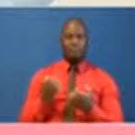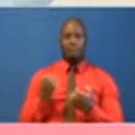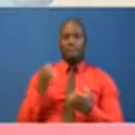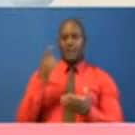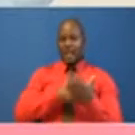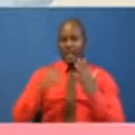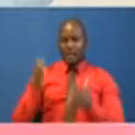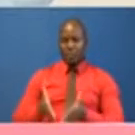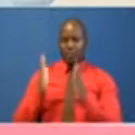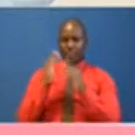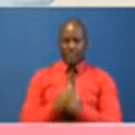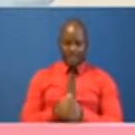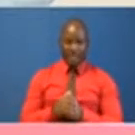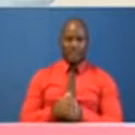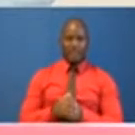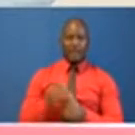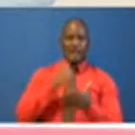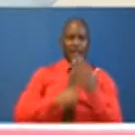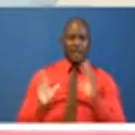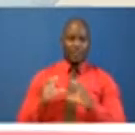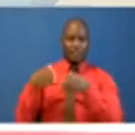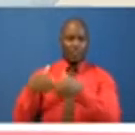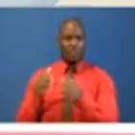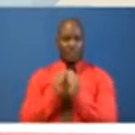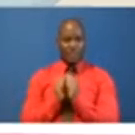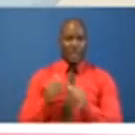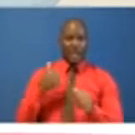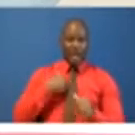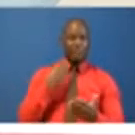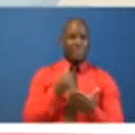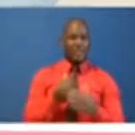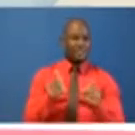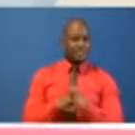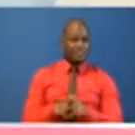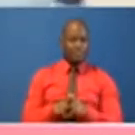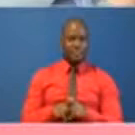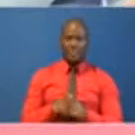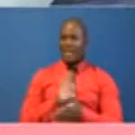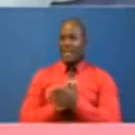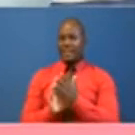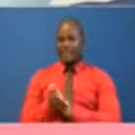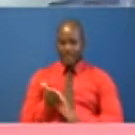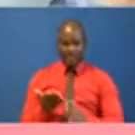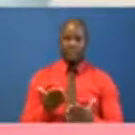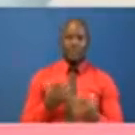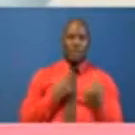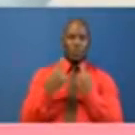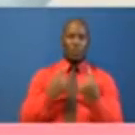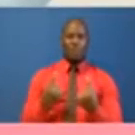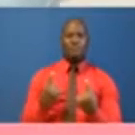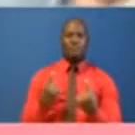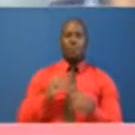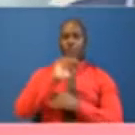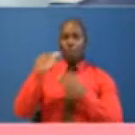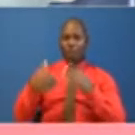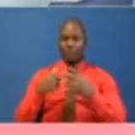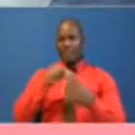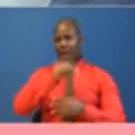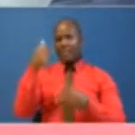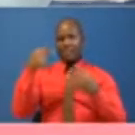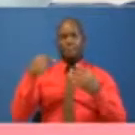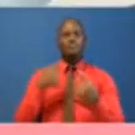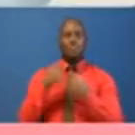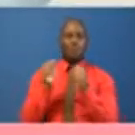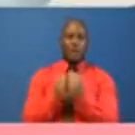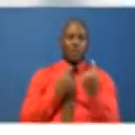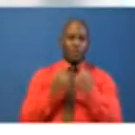tribe right align with the right political party right and have money nothing that he has spoken to alludes to all the other things you